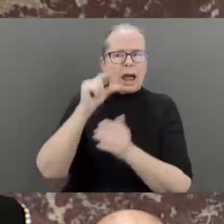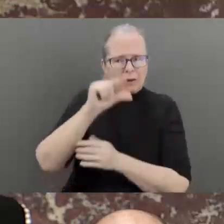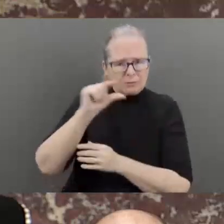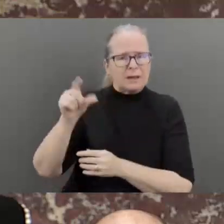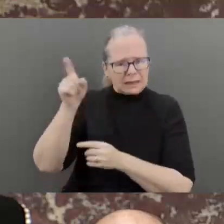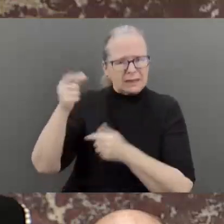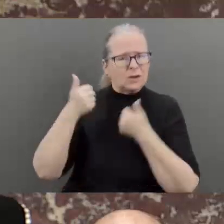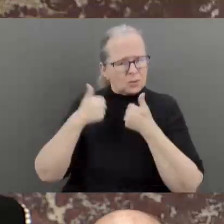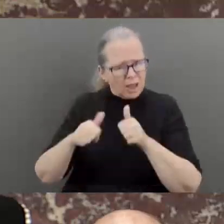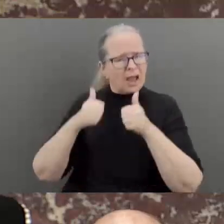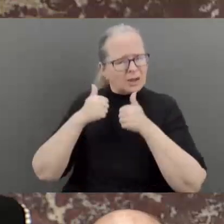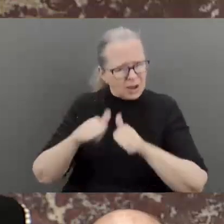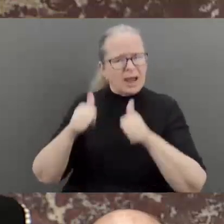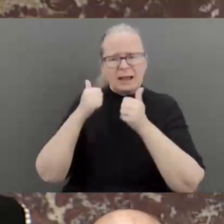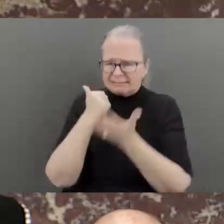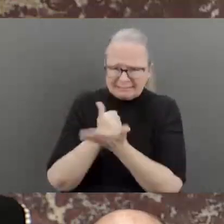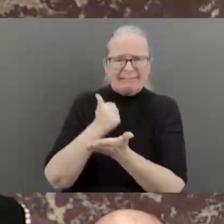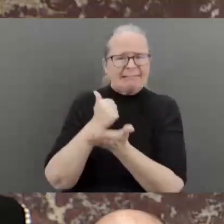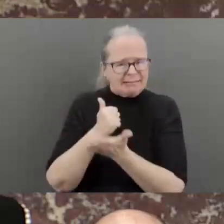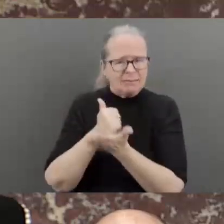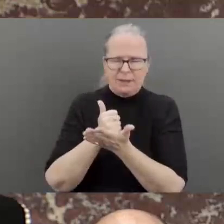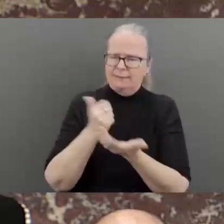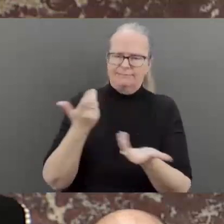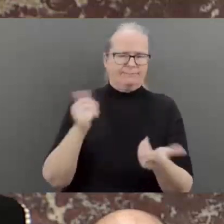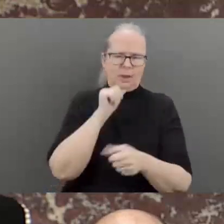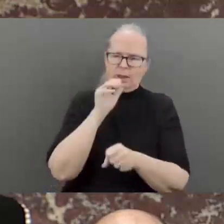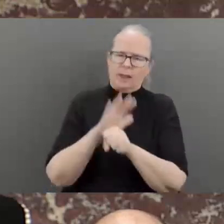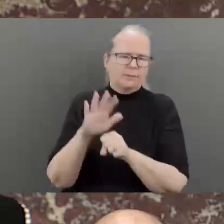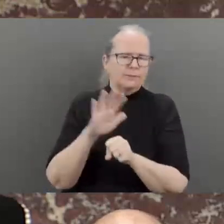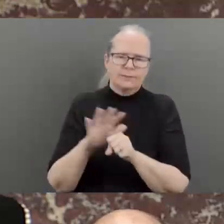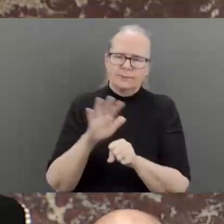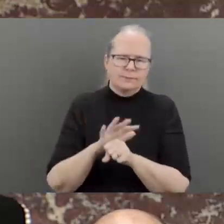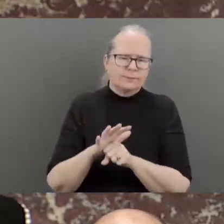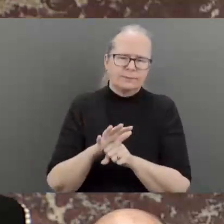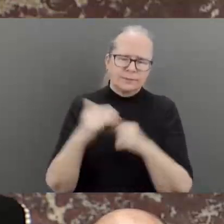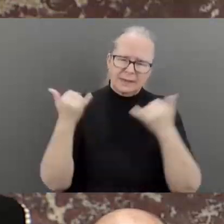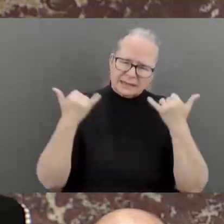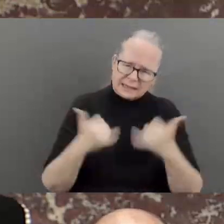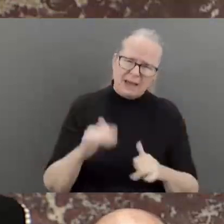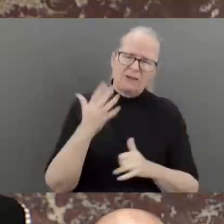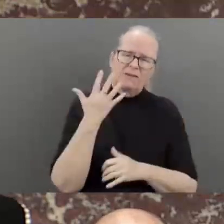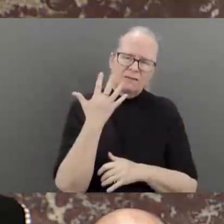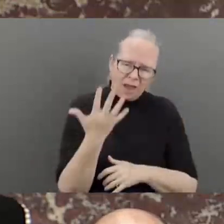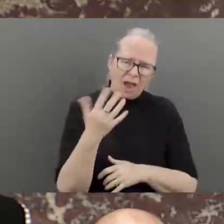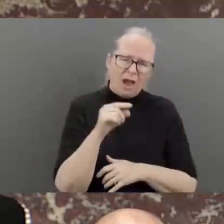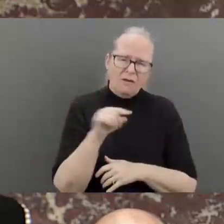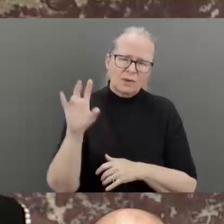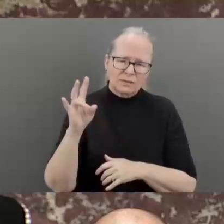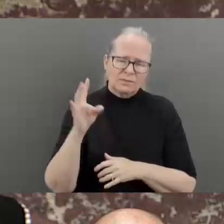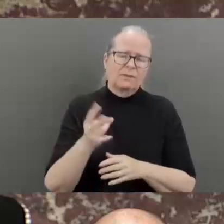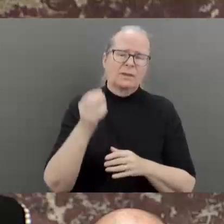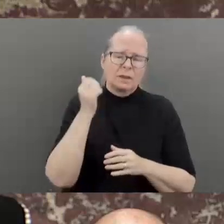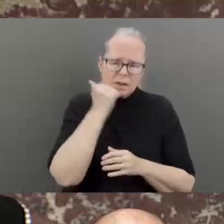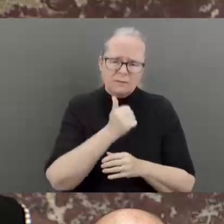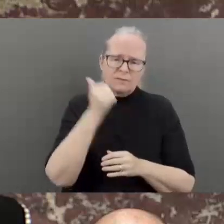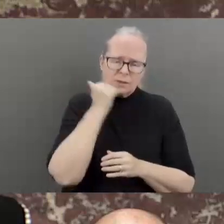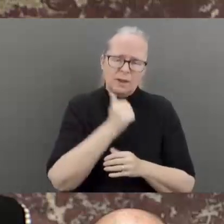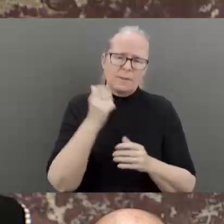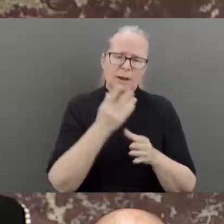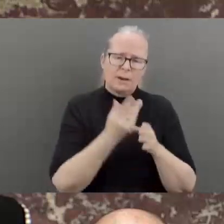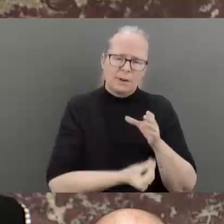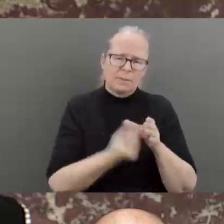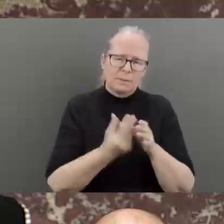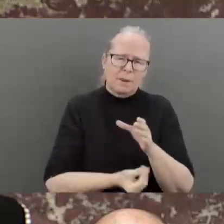loved ones, 5, 6, and 7 every day. Through you, Mr. Speaker, to the Premier, does he see a day when we can set aside